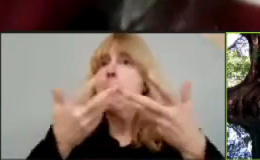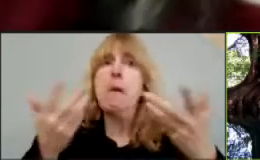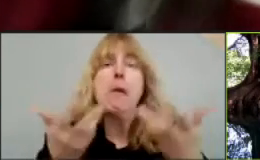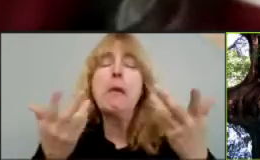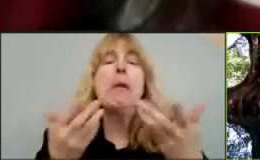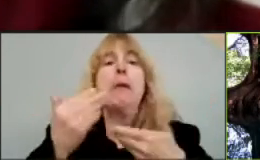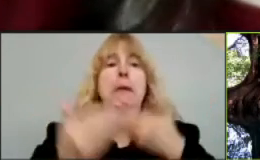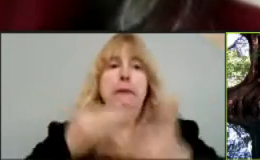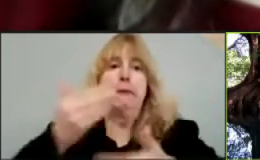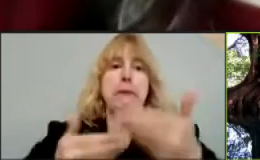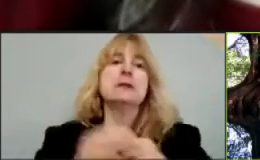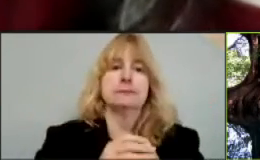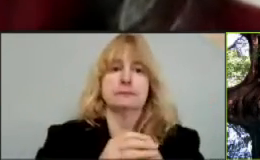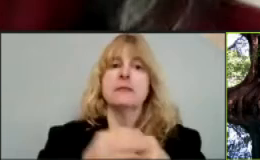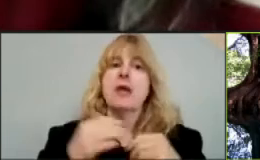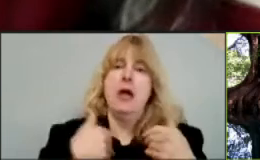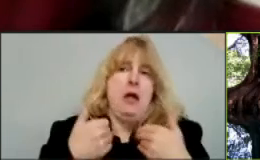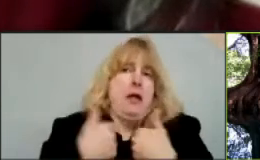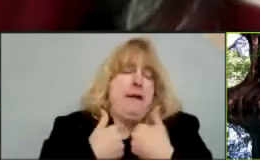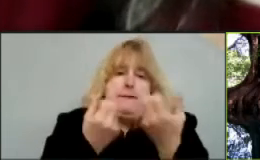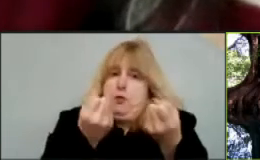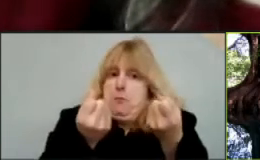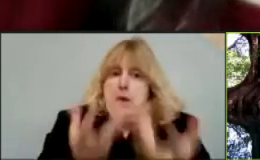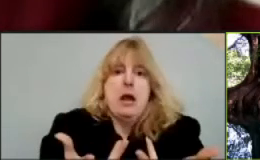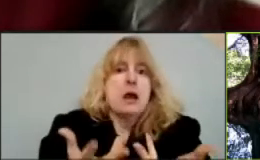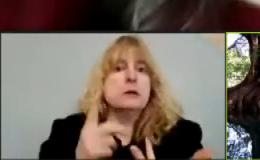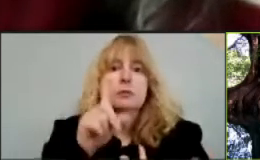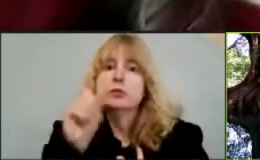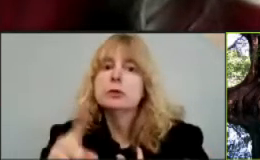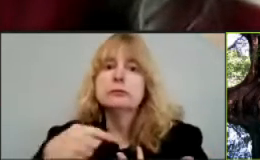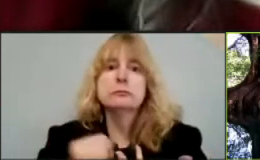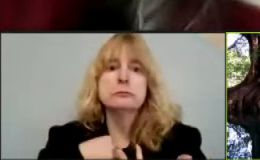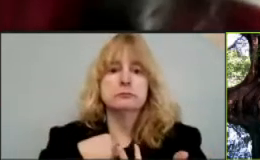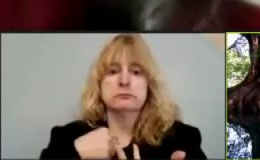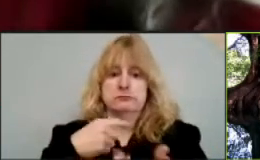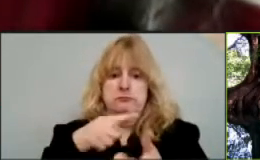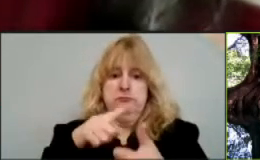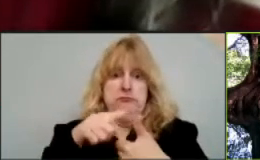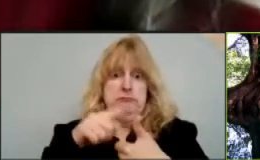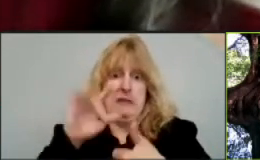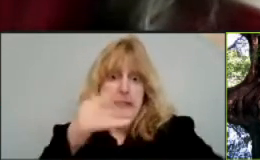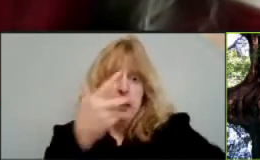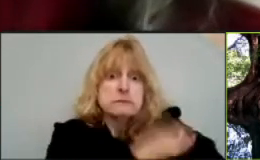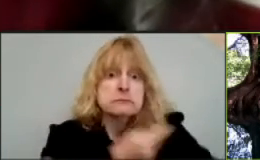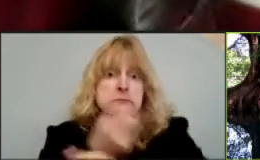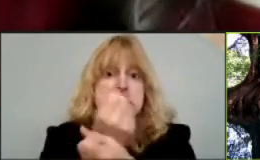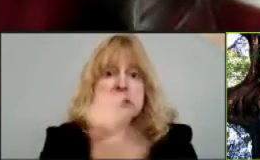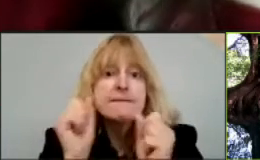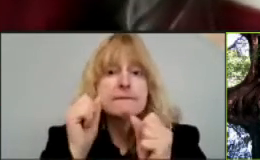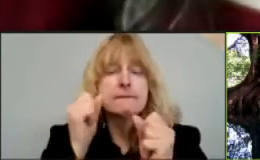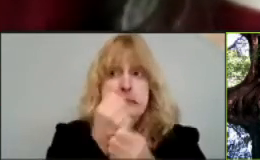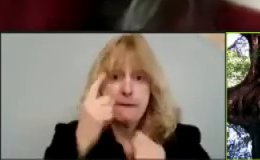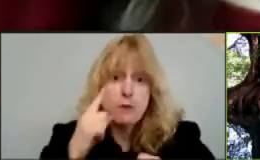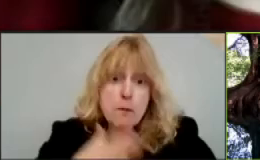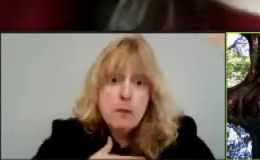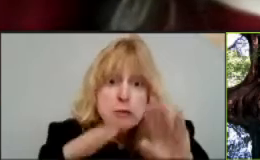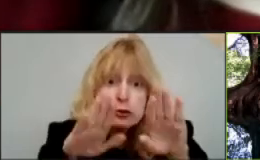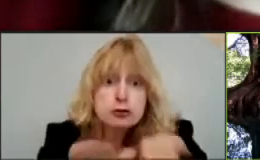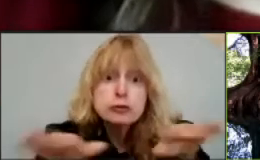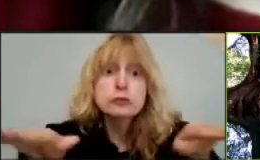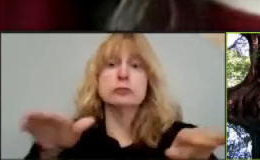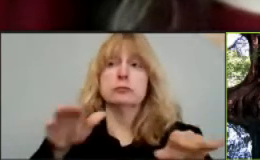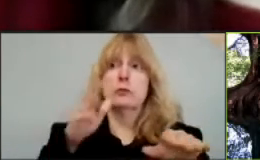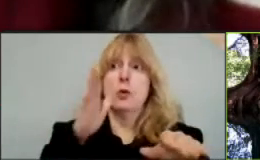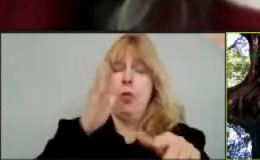have so many questions, like, is this vaccine going to be, is it safe for my children? Will my children have